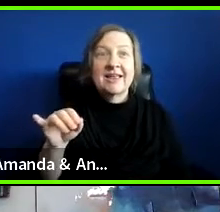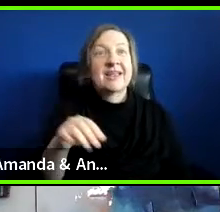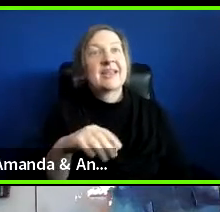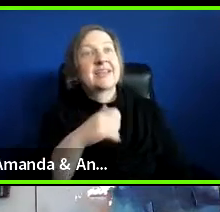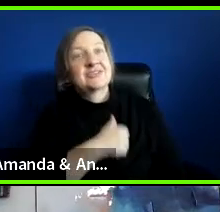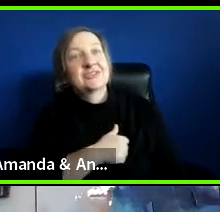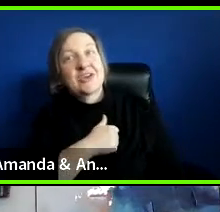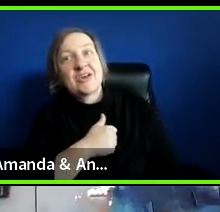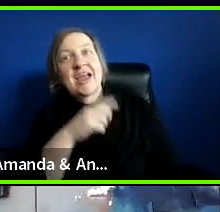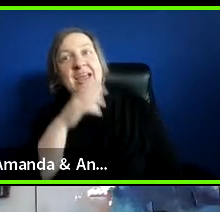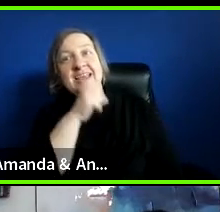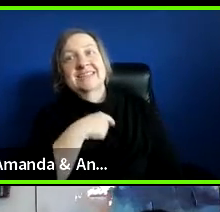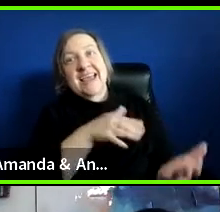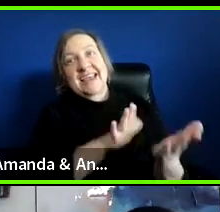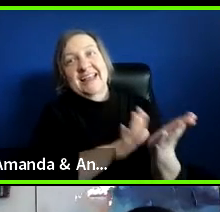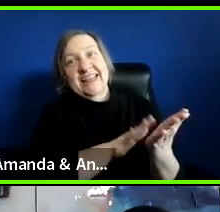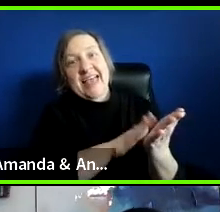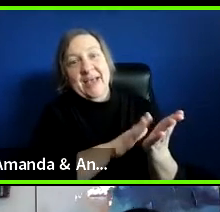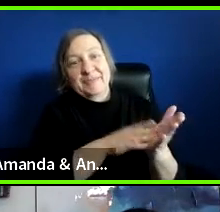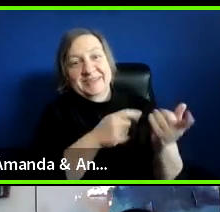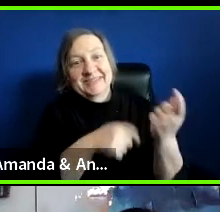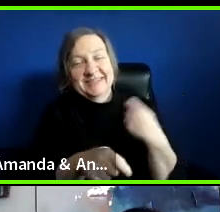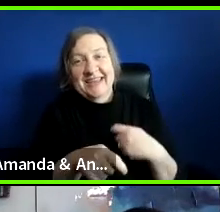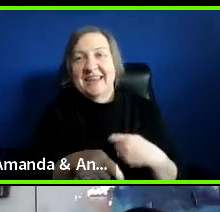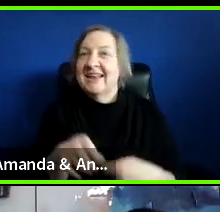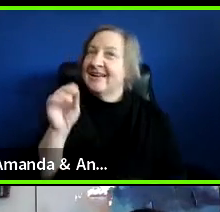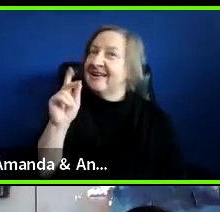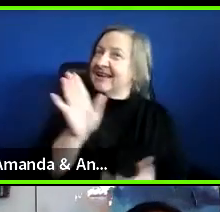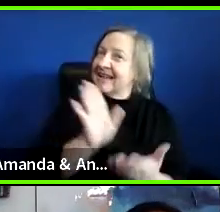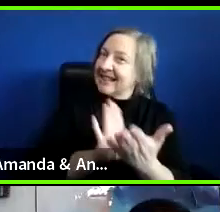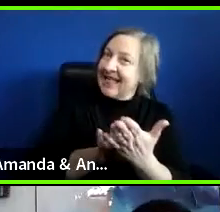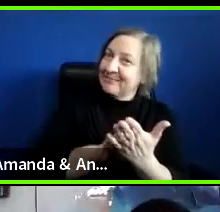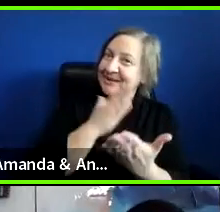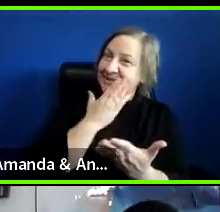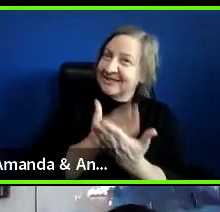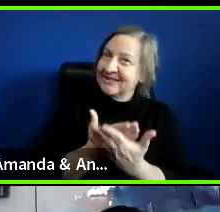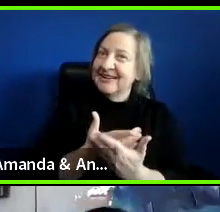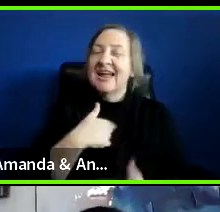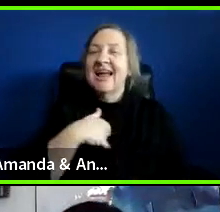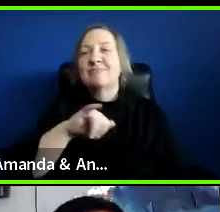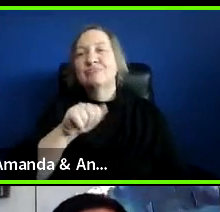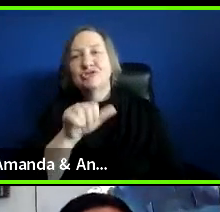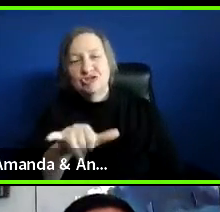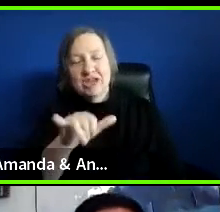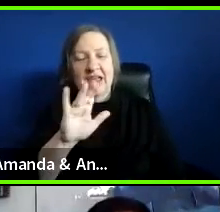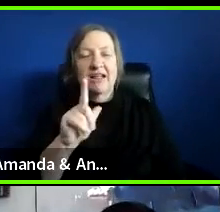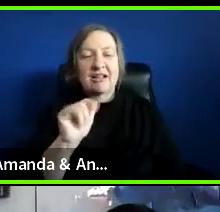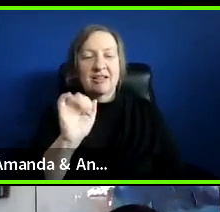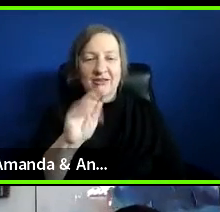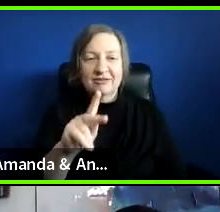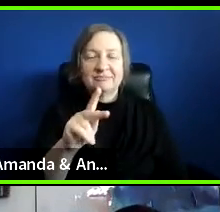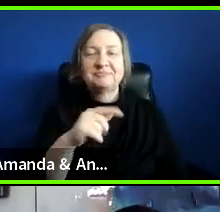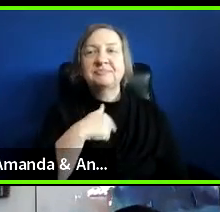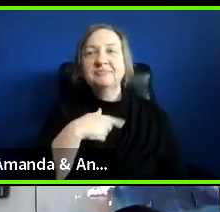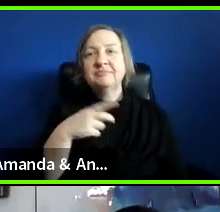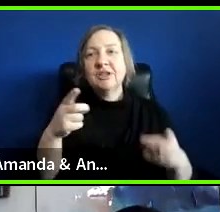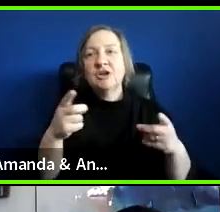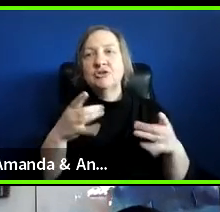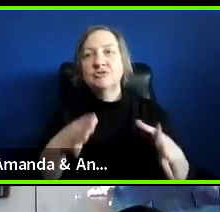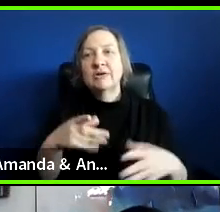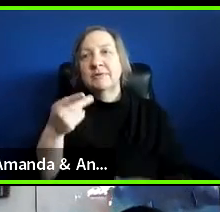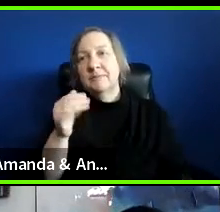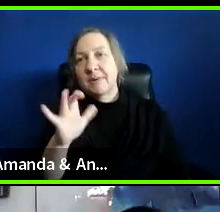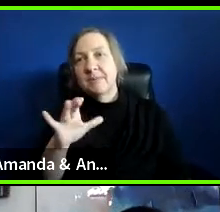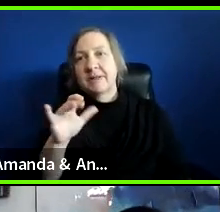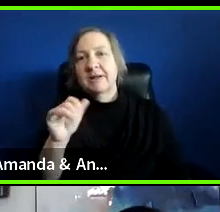Sorry, I guess I clapped. That's okay. Clapping's good. I'm Jay Clark. I am the Director of Public